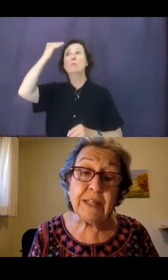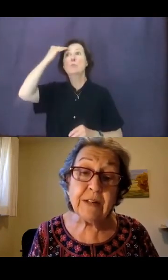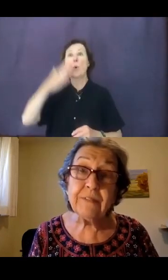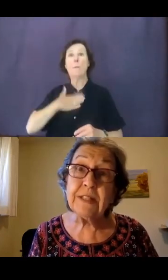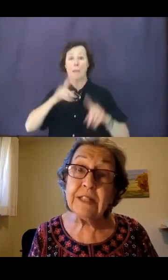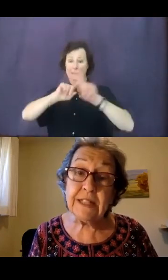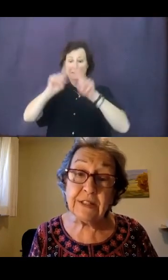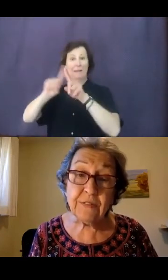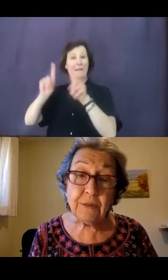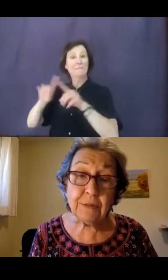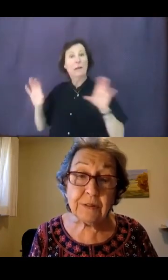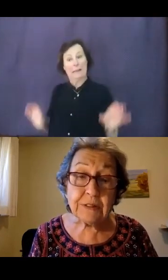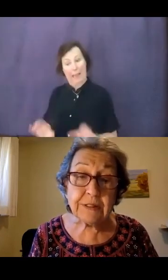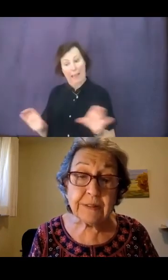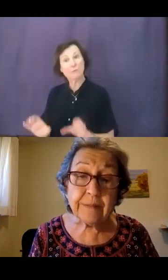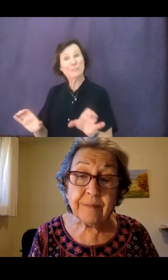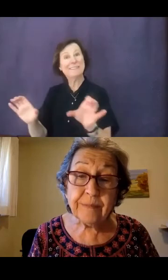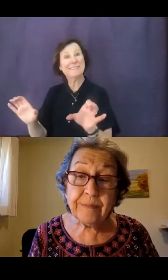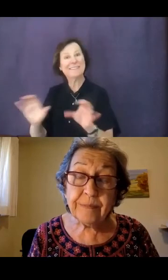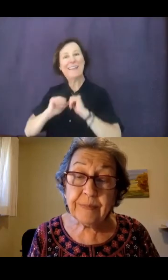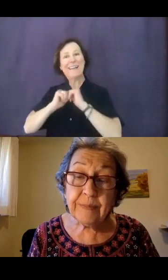we care for the needs of the world.